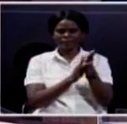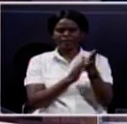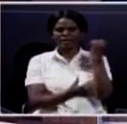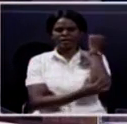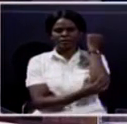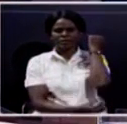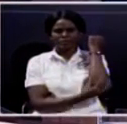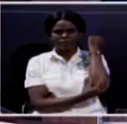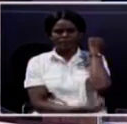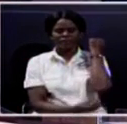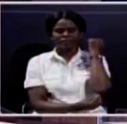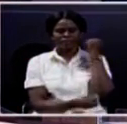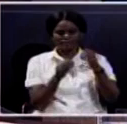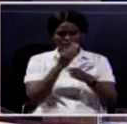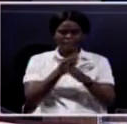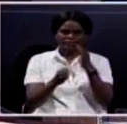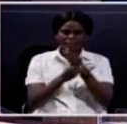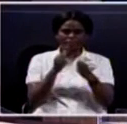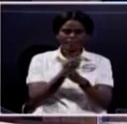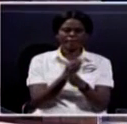run, poor infrastructure,